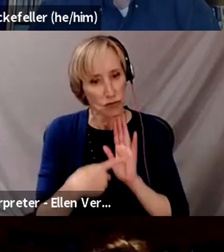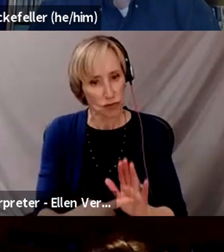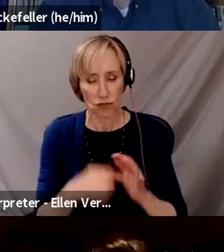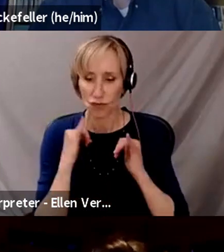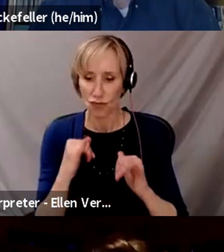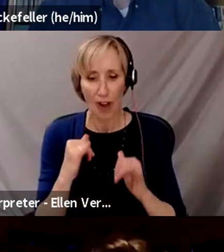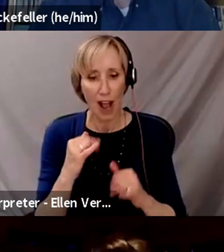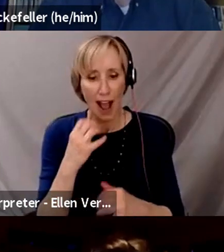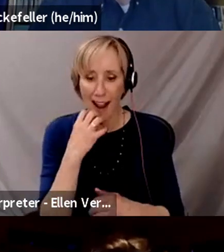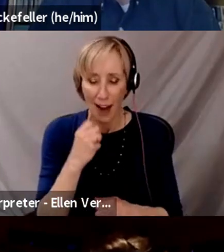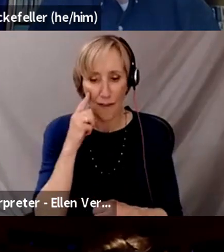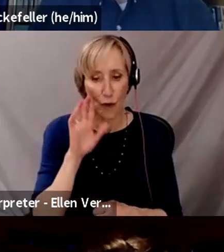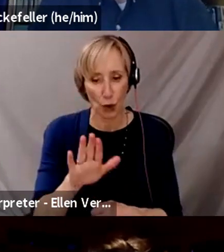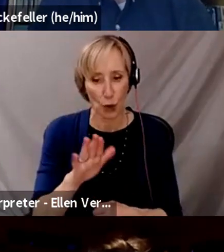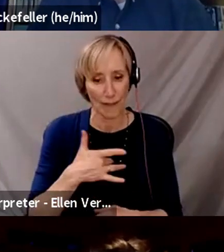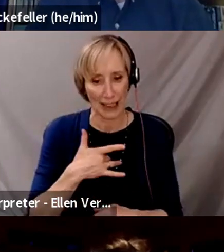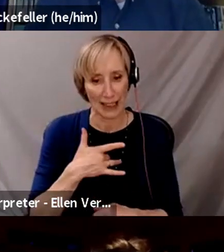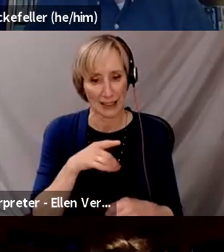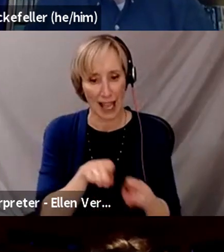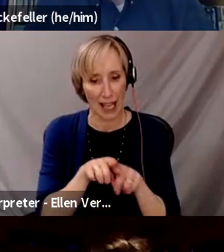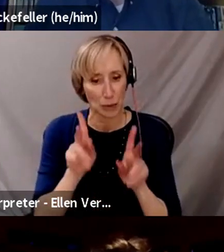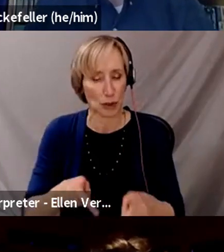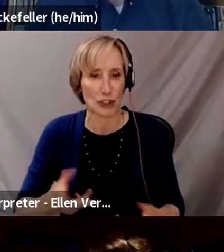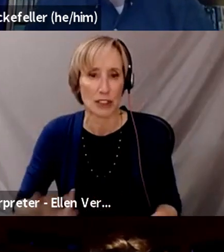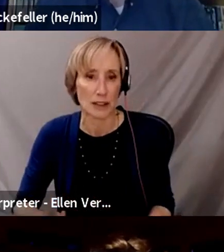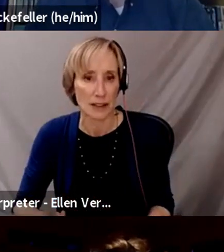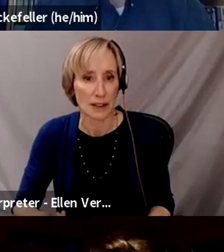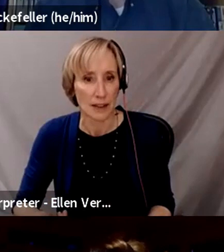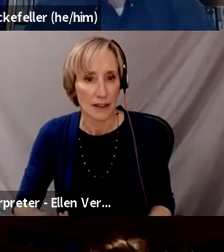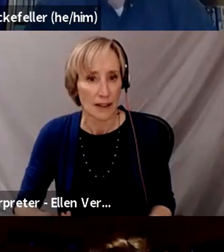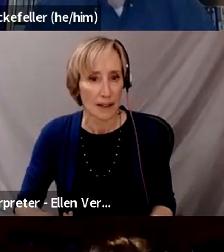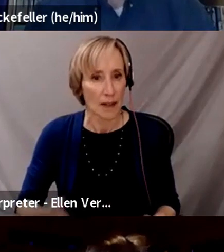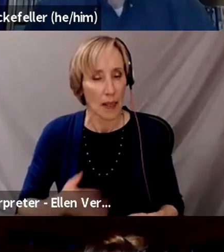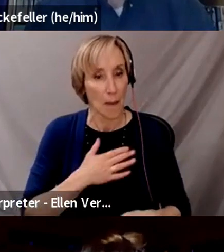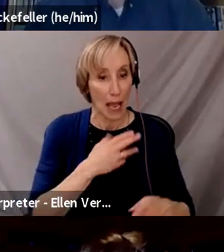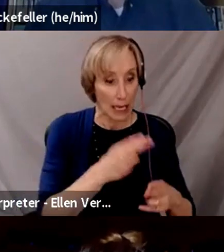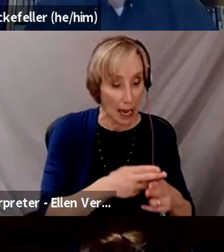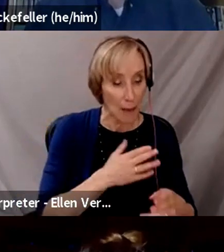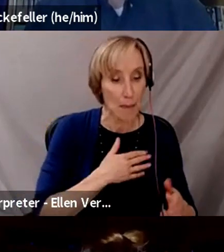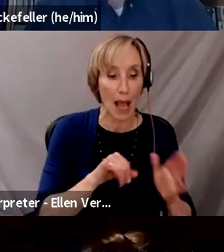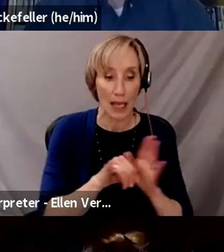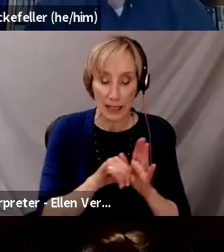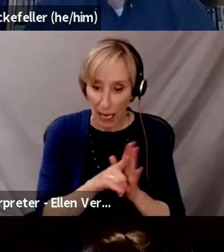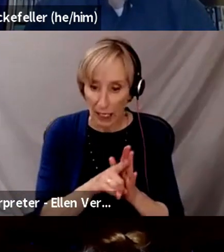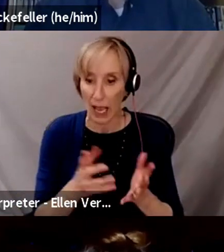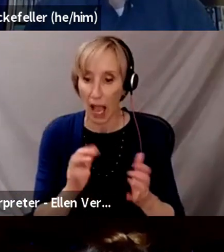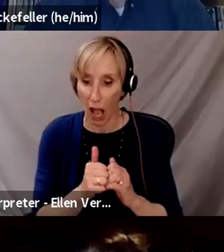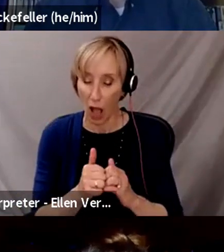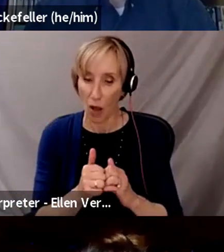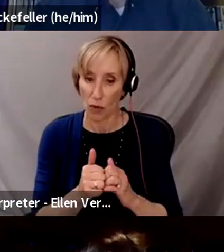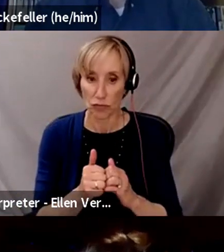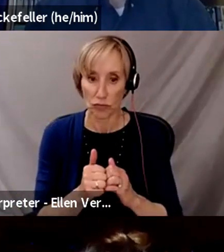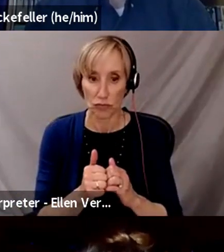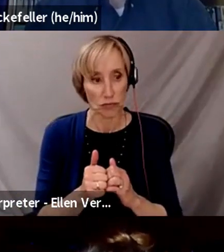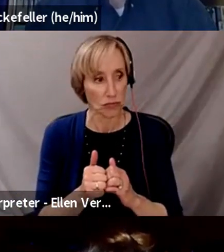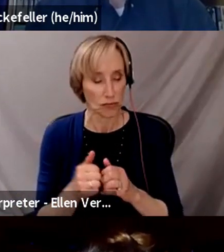as a person. And also, like, this is secondary to my name and my identity and how I want you to refer to me in this space. So I think